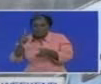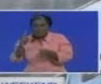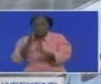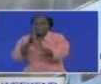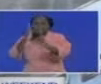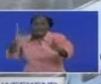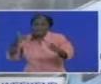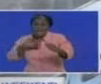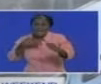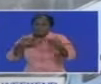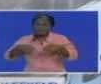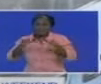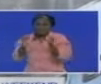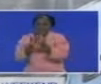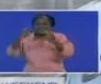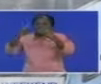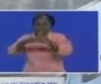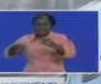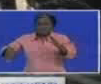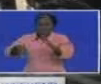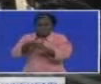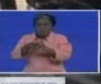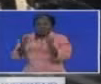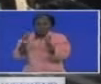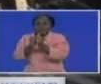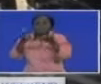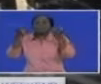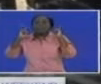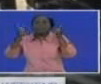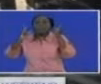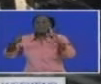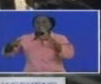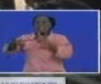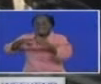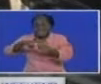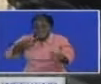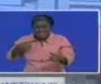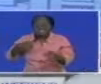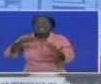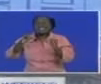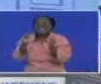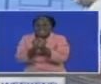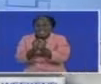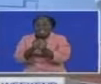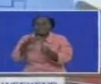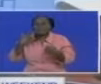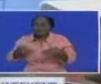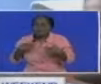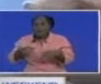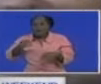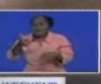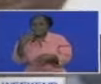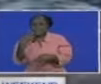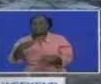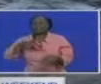carrying 59 passengers collided with this truck, killing 10 people on the spot, 3 succumbing to injuries